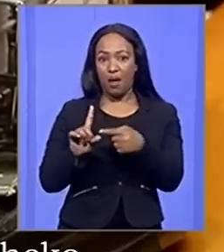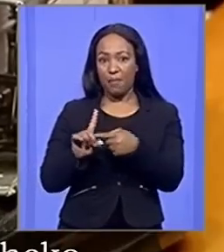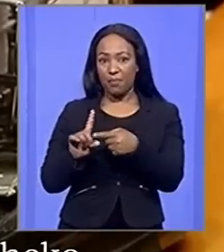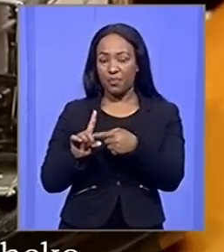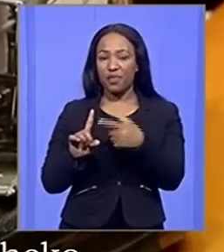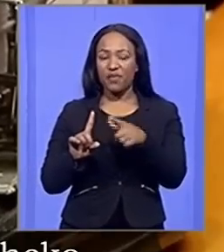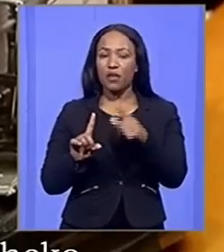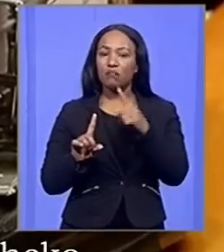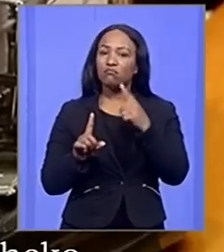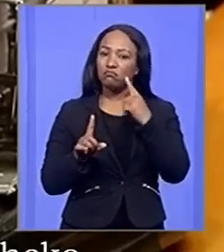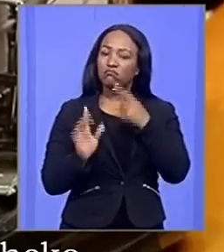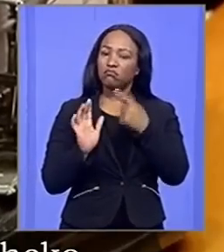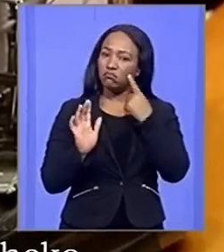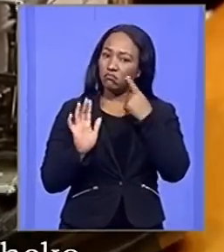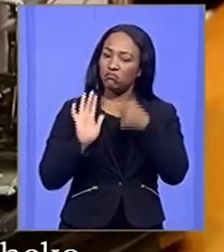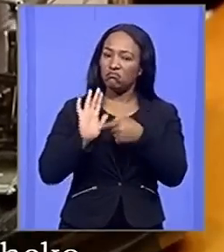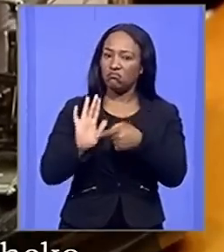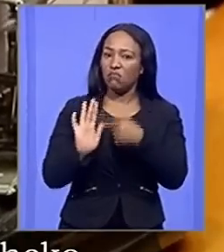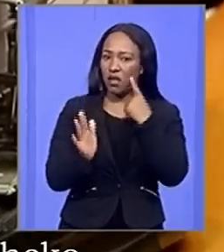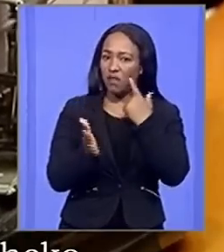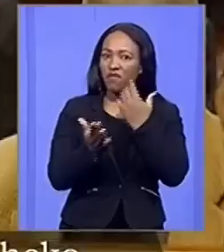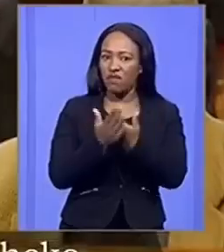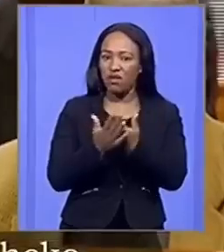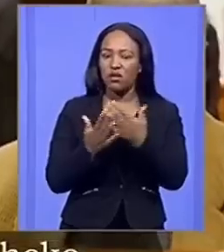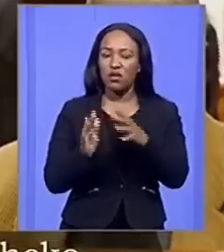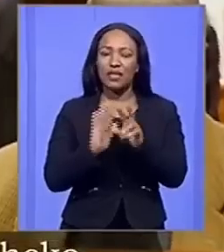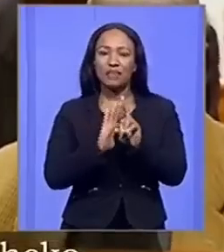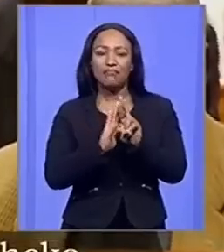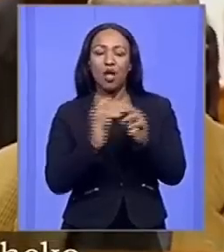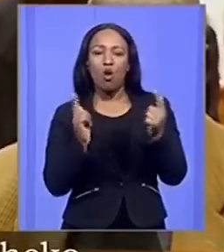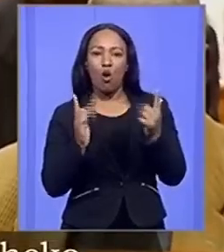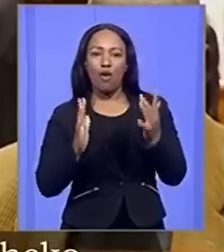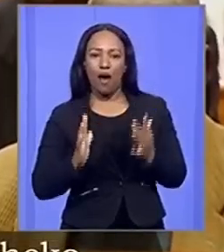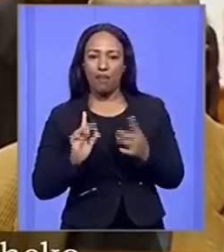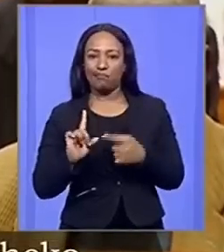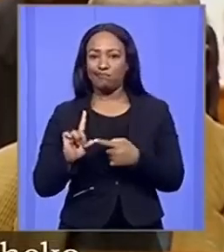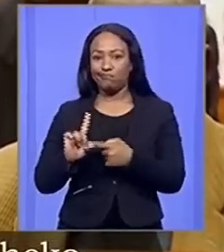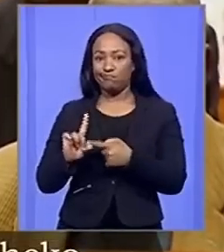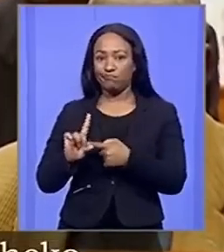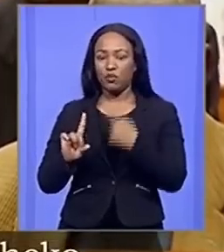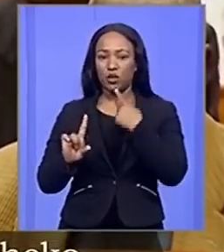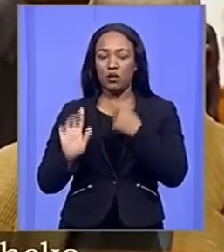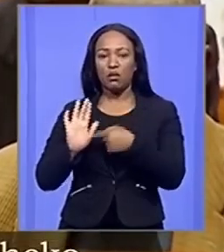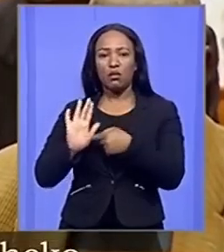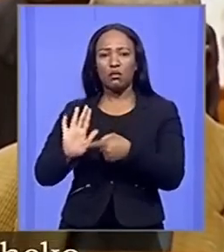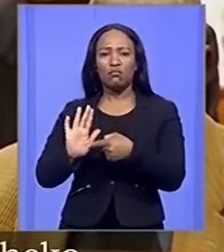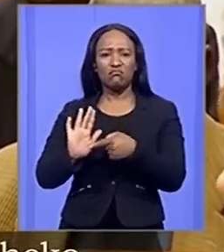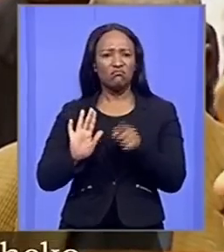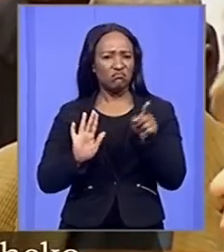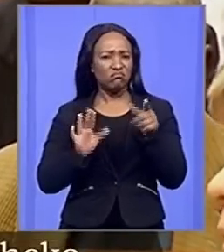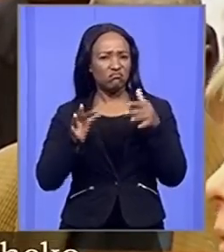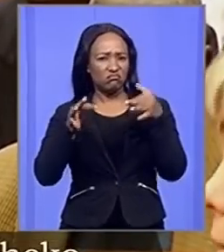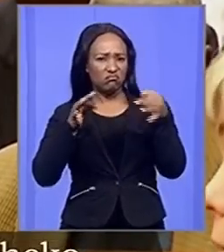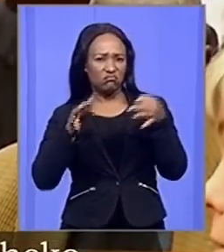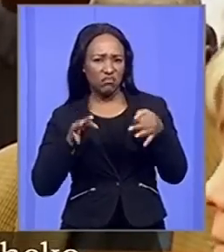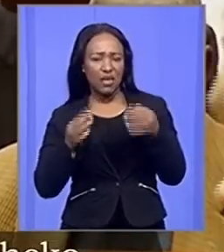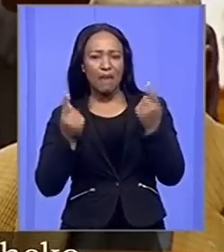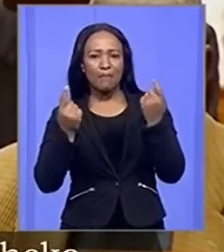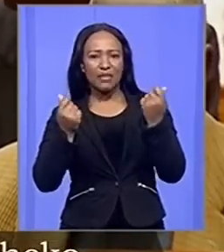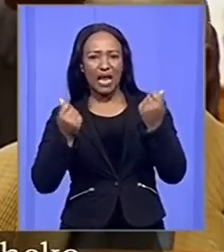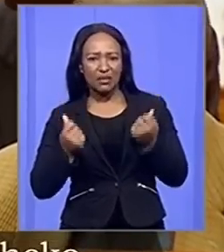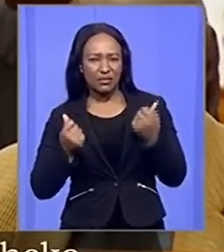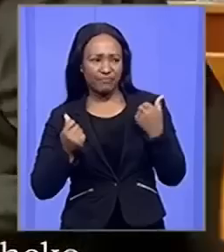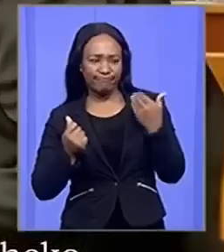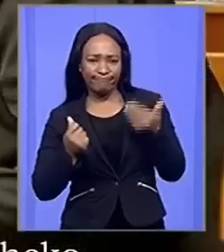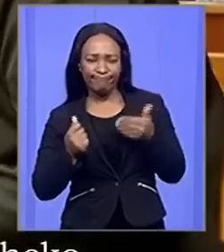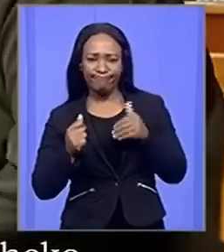bohlatse kgorotsheko seo ka ge baemedi ba kgošigatšana Mphephu ba nyaka go hlakiša ntlhakemo ya bona go lebeletše madi le tatelano